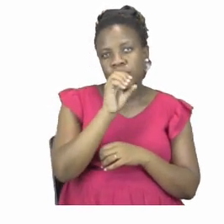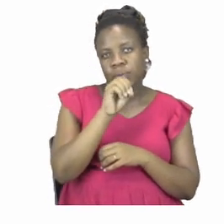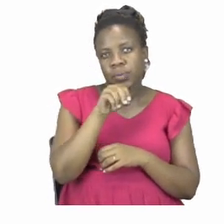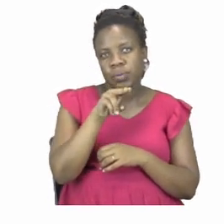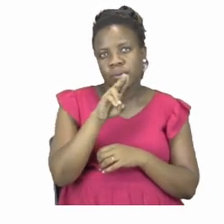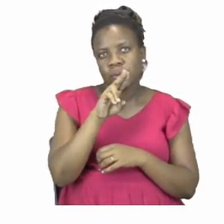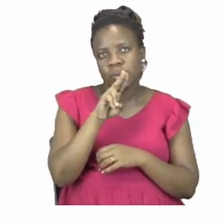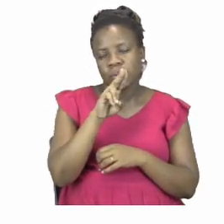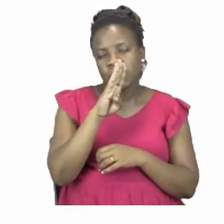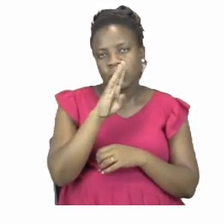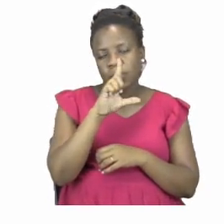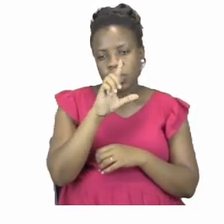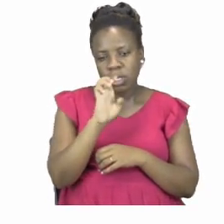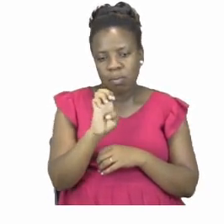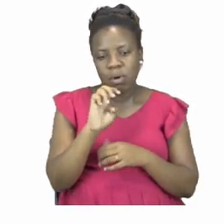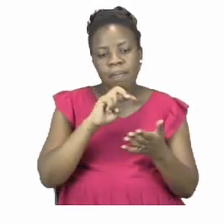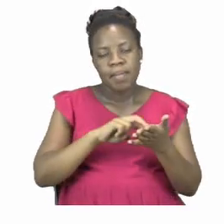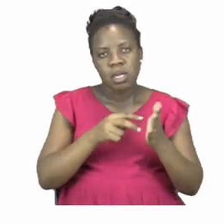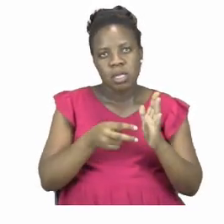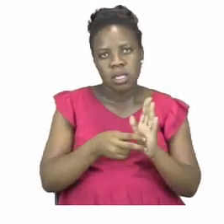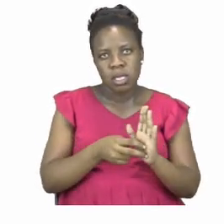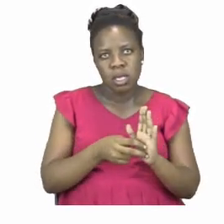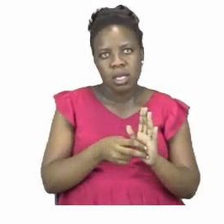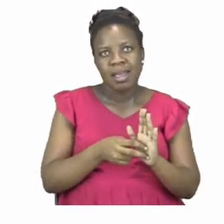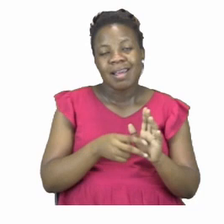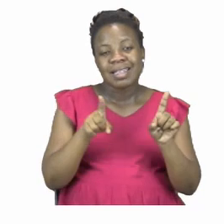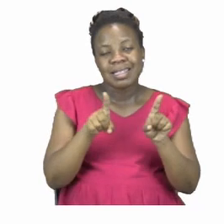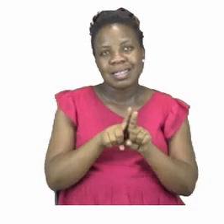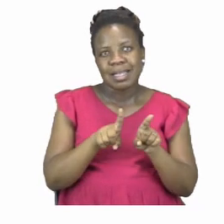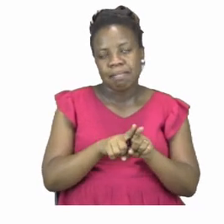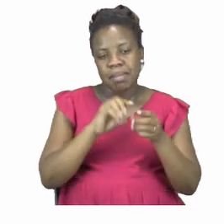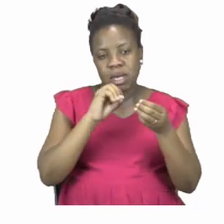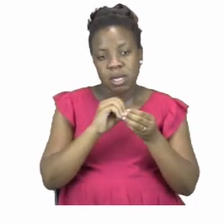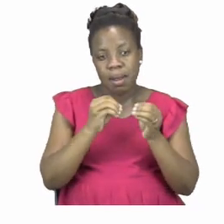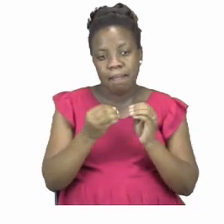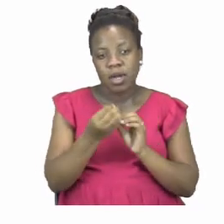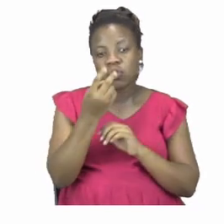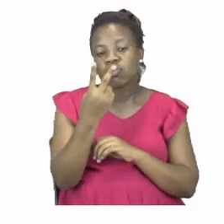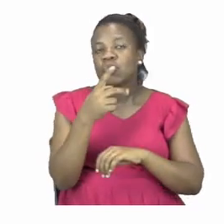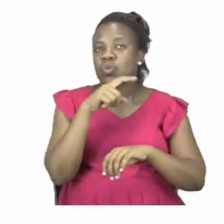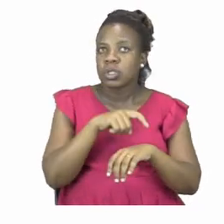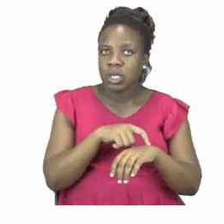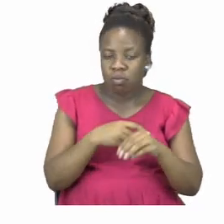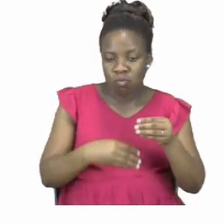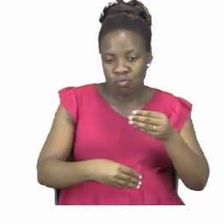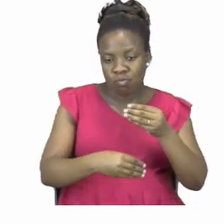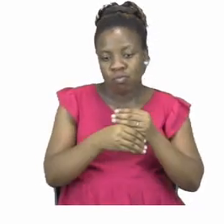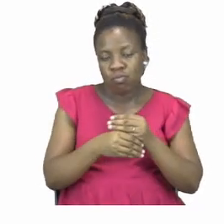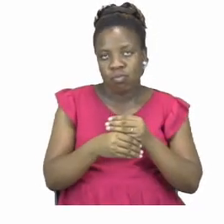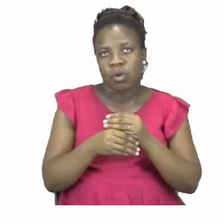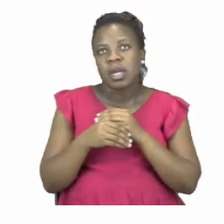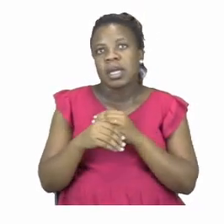in half by sharing equally in 2 sets. That's what you are going to do to complete the table.